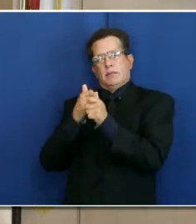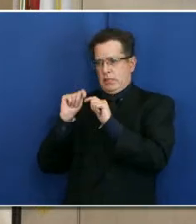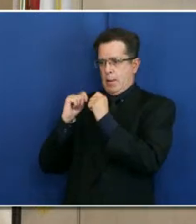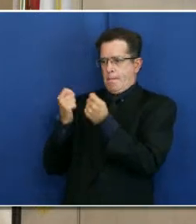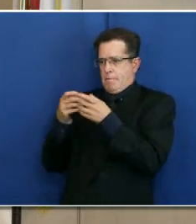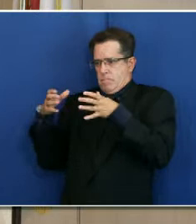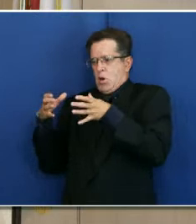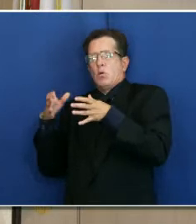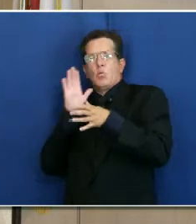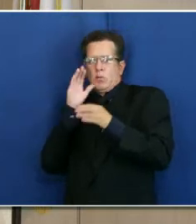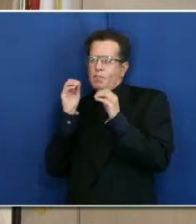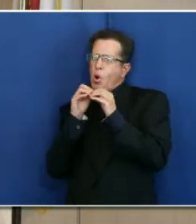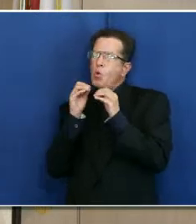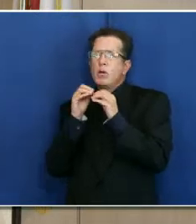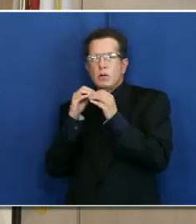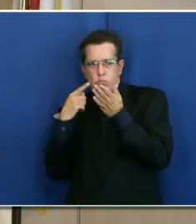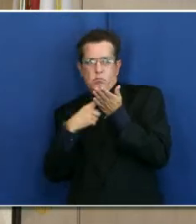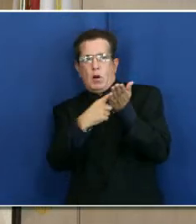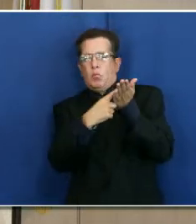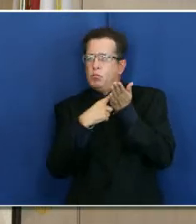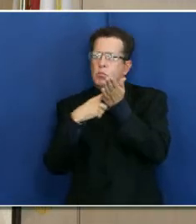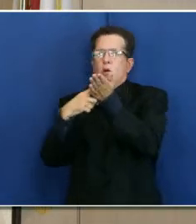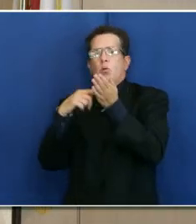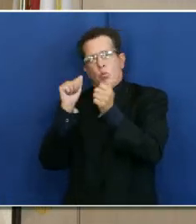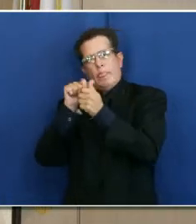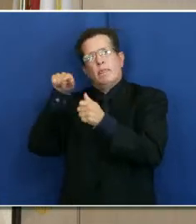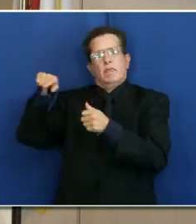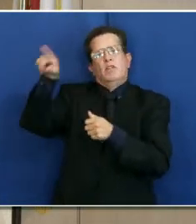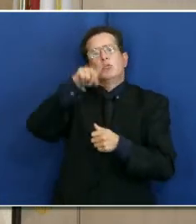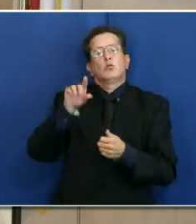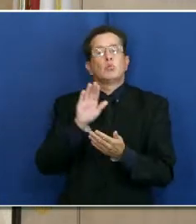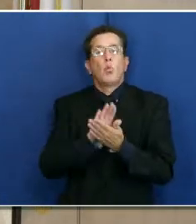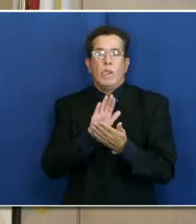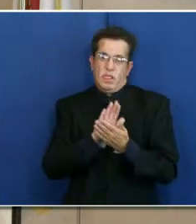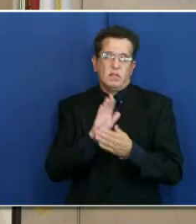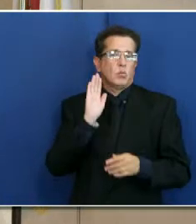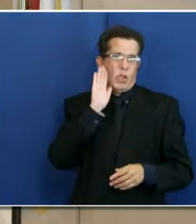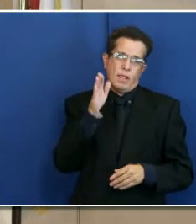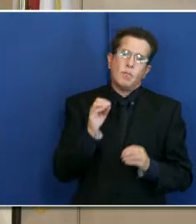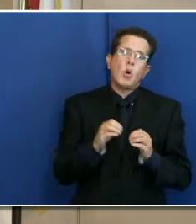work with the institutions I've mentioned. Thank you.